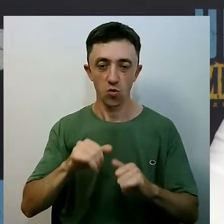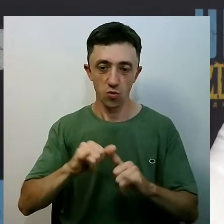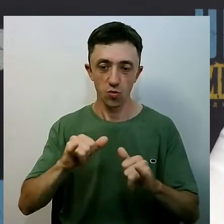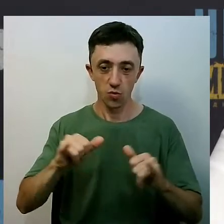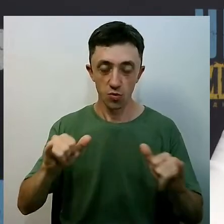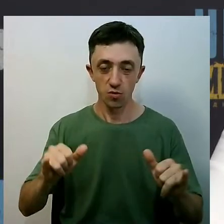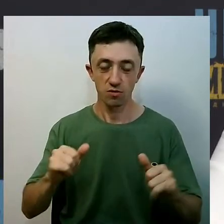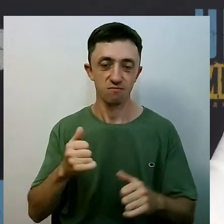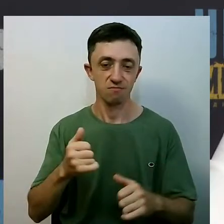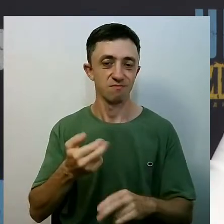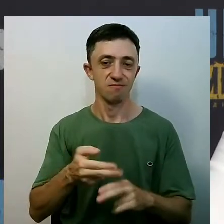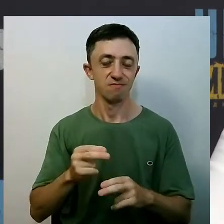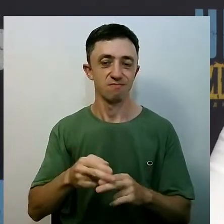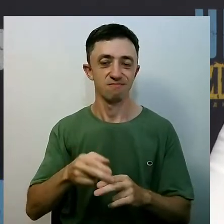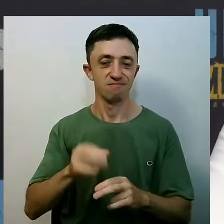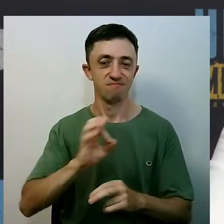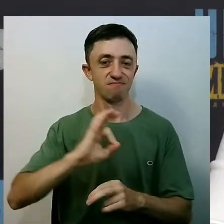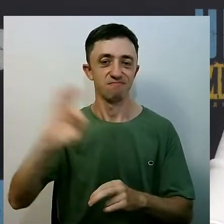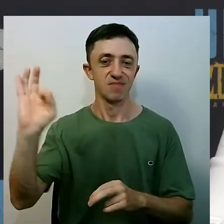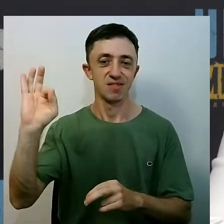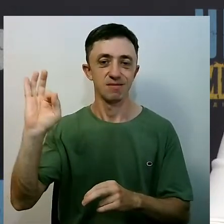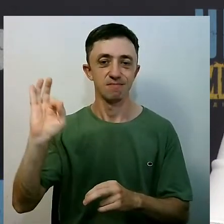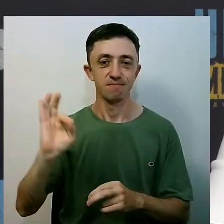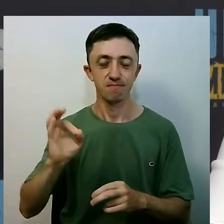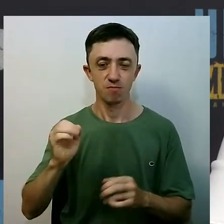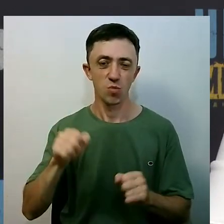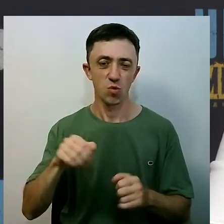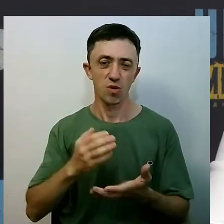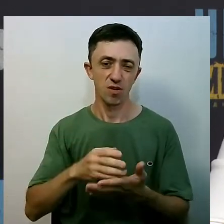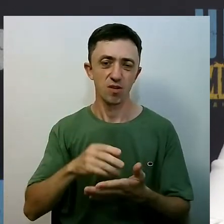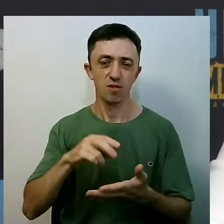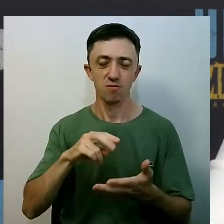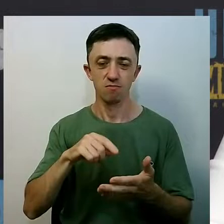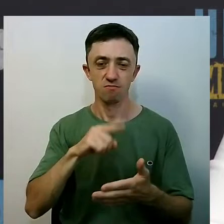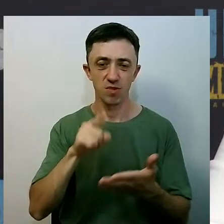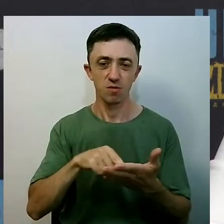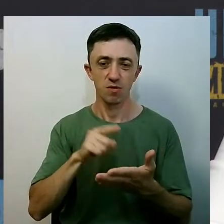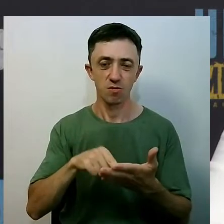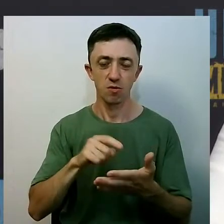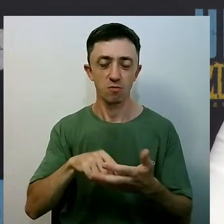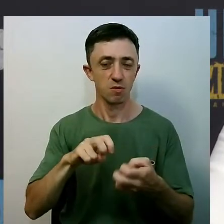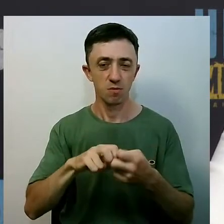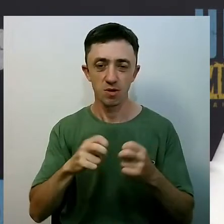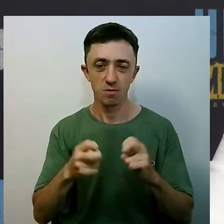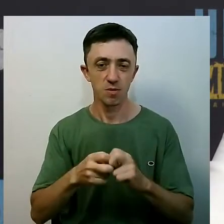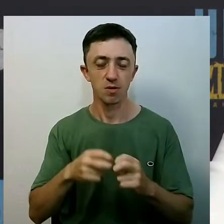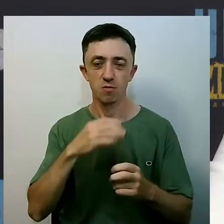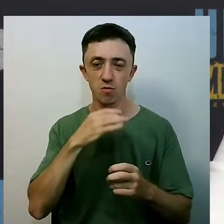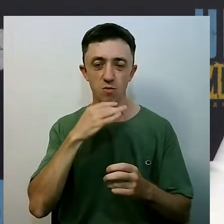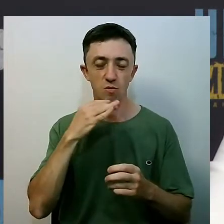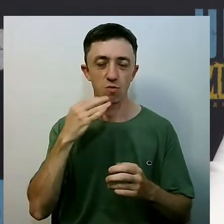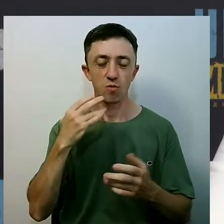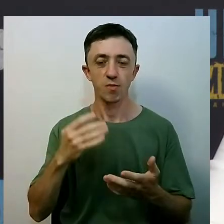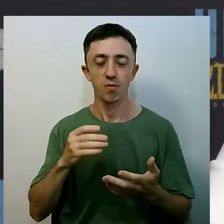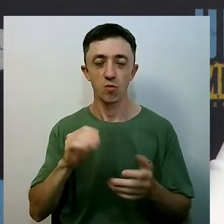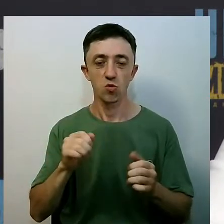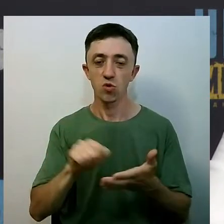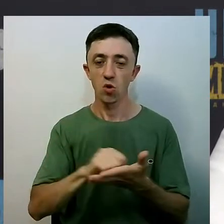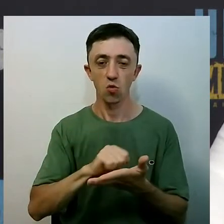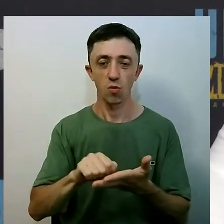because it is very important to have development plans. We have a lot of problematic issues in our